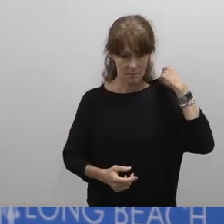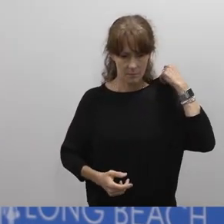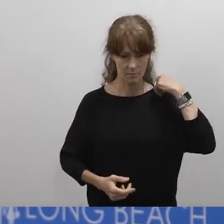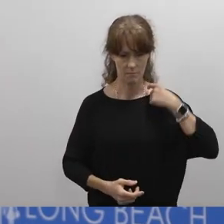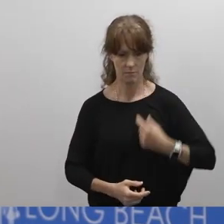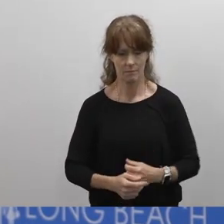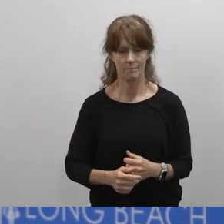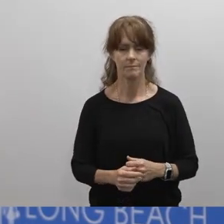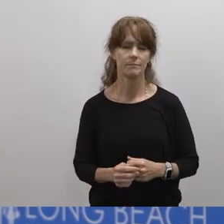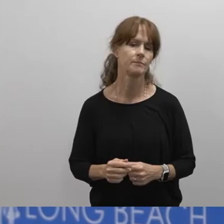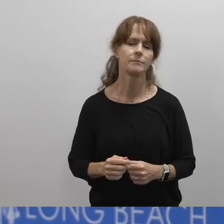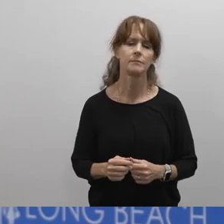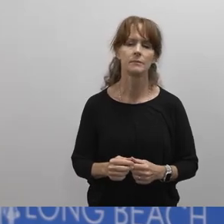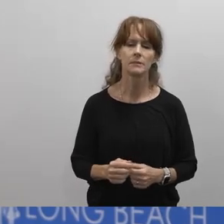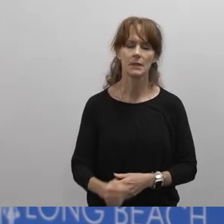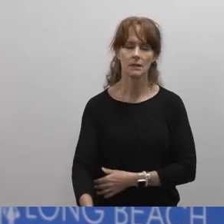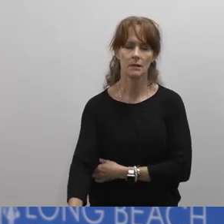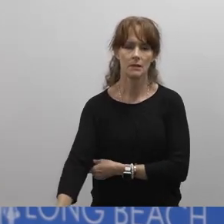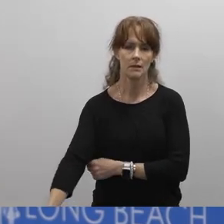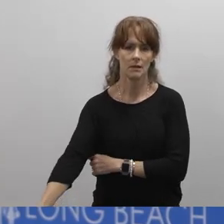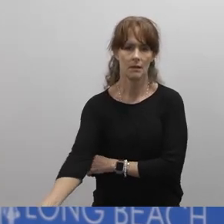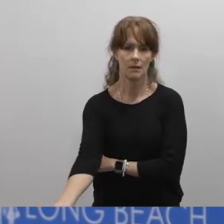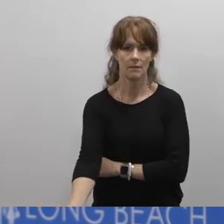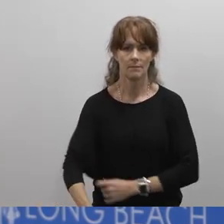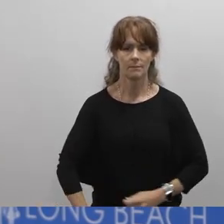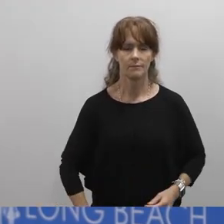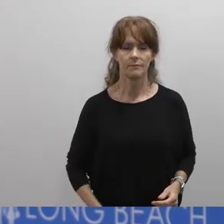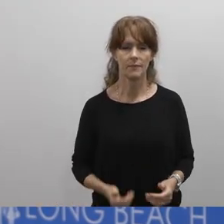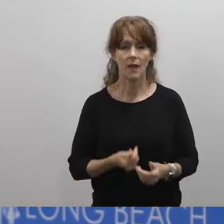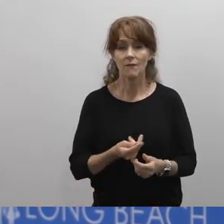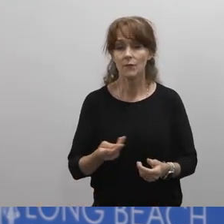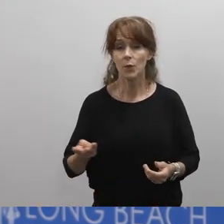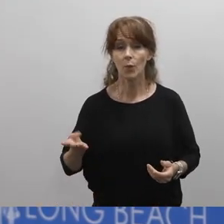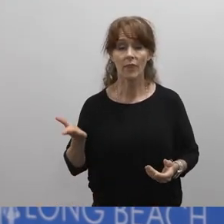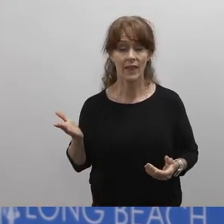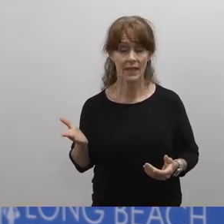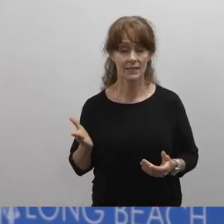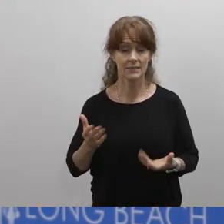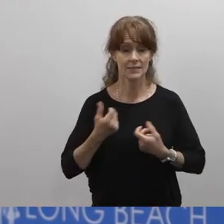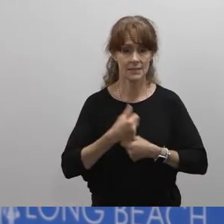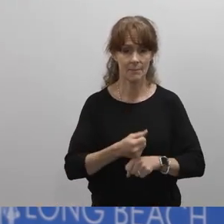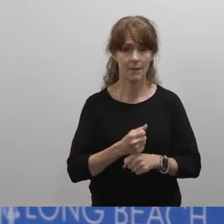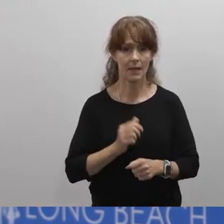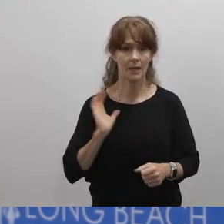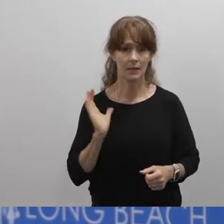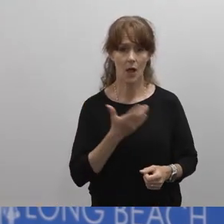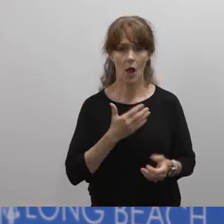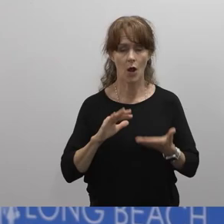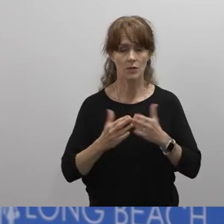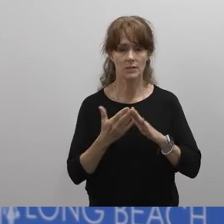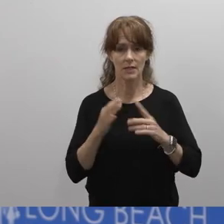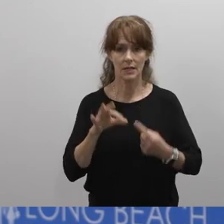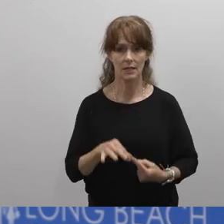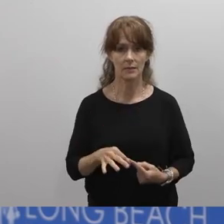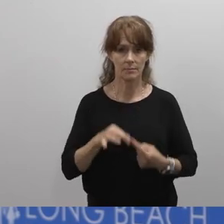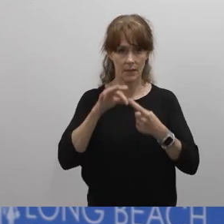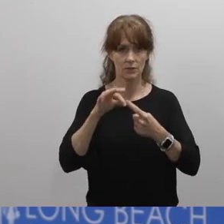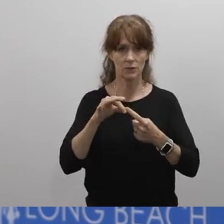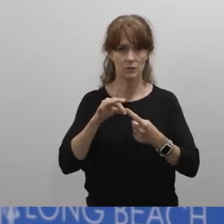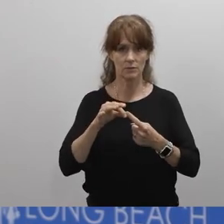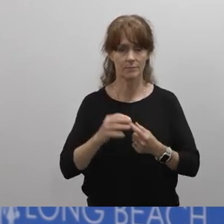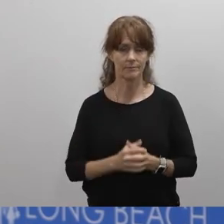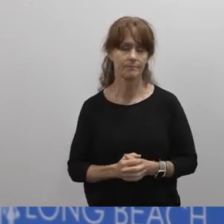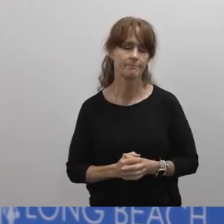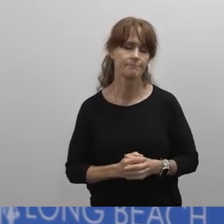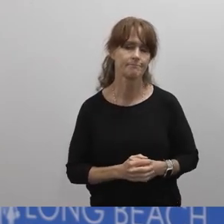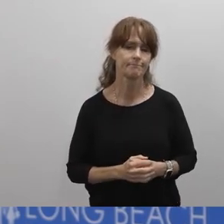But there's a couple of things that make our city special. One in particularly is not